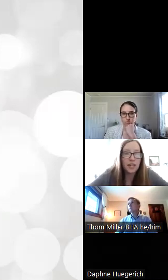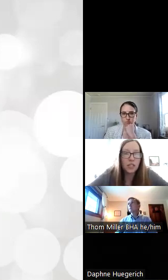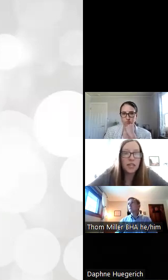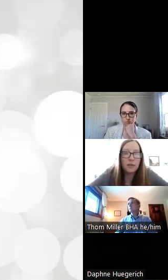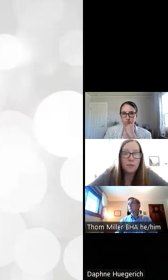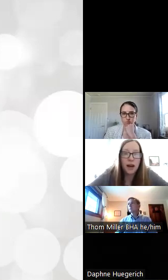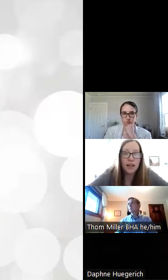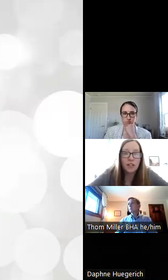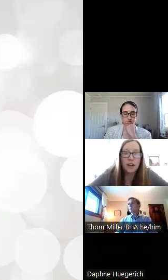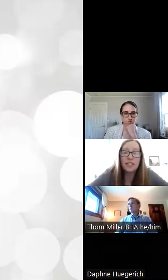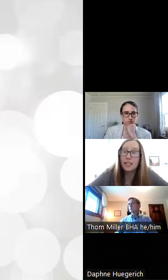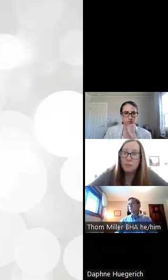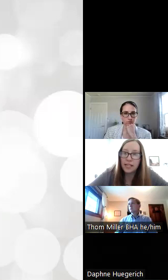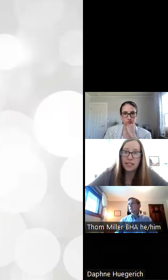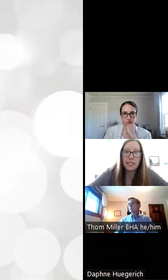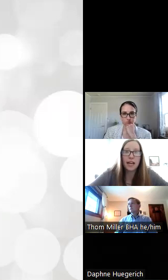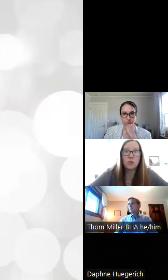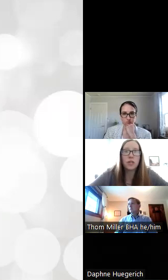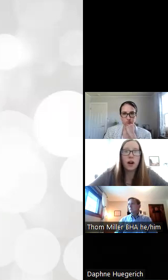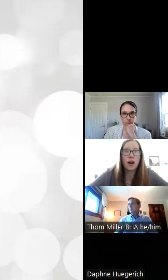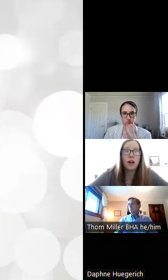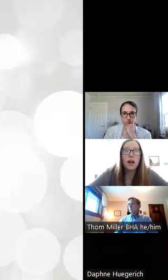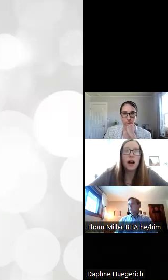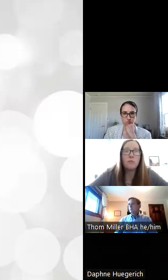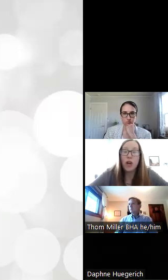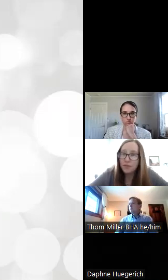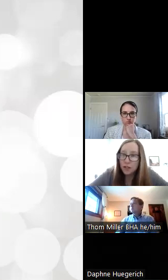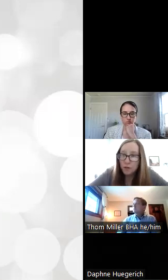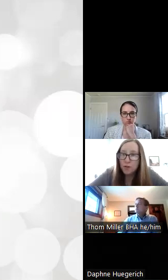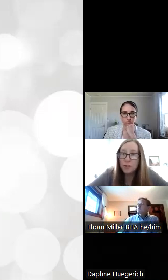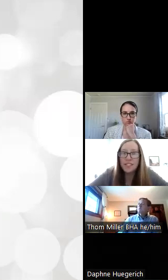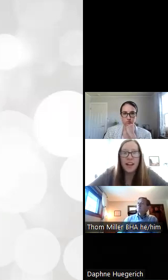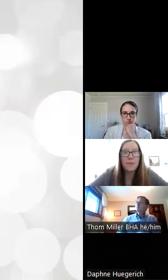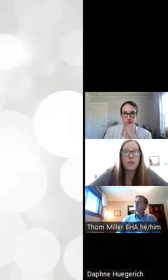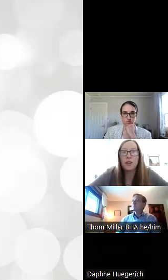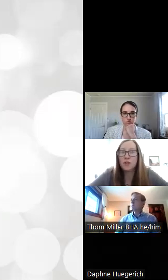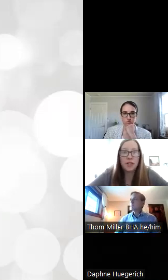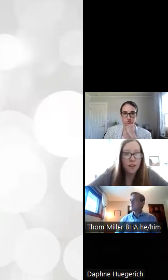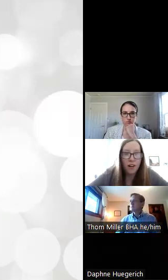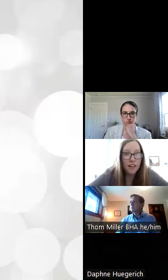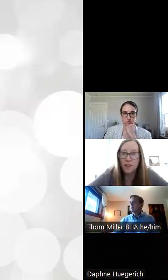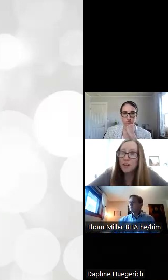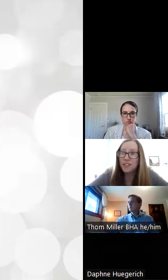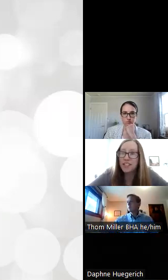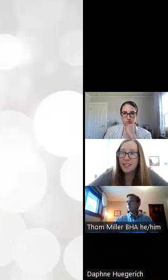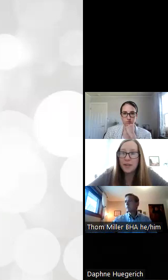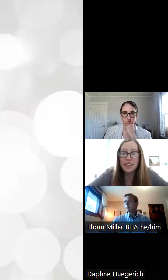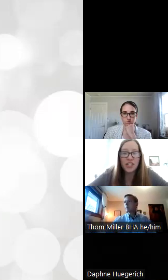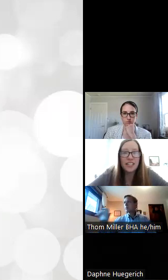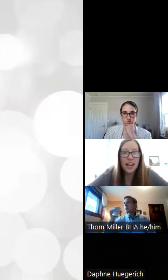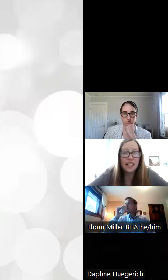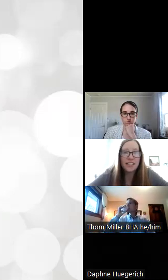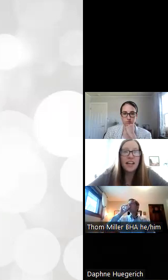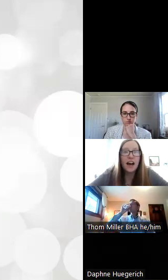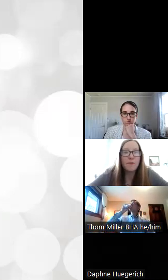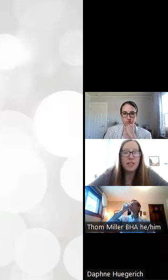So these are things we keep in mind on a daily basis as we are drafting rules, as we are doing all the other functions the